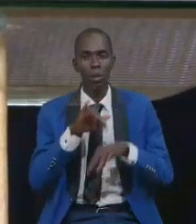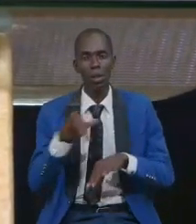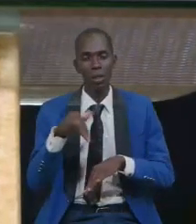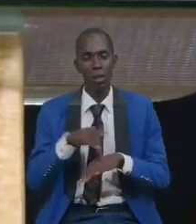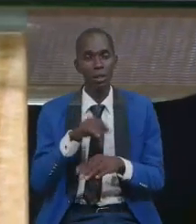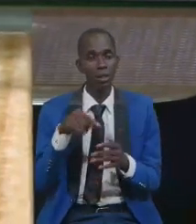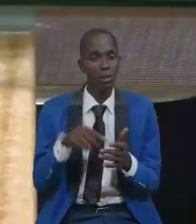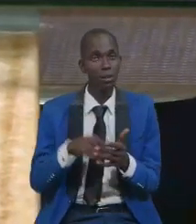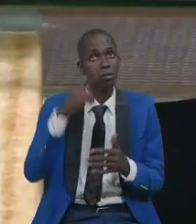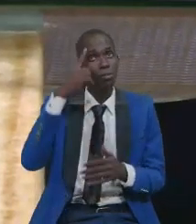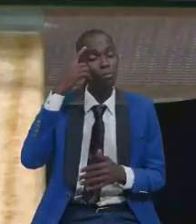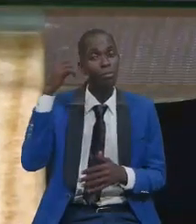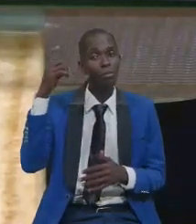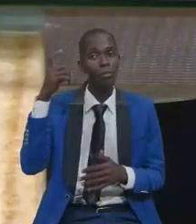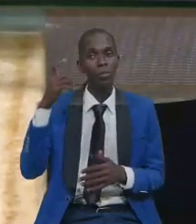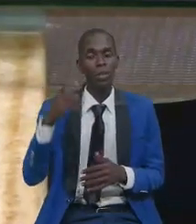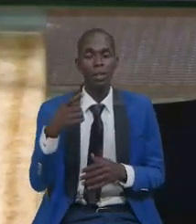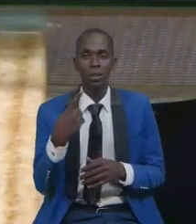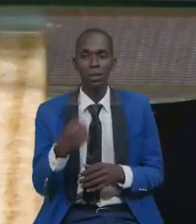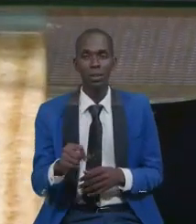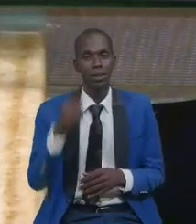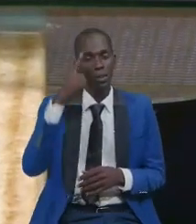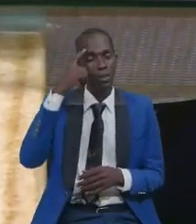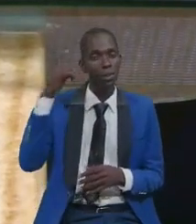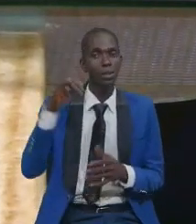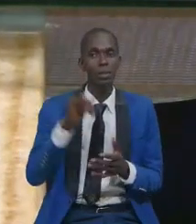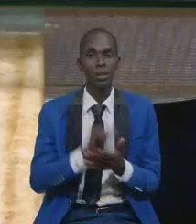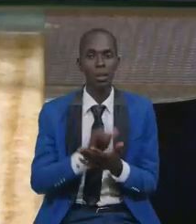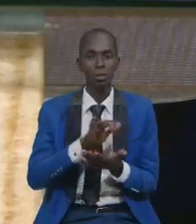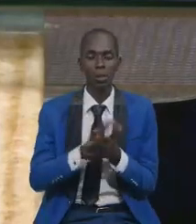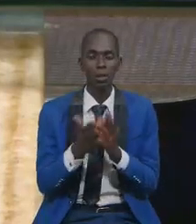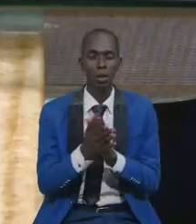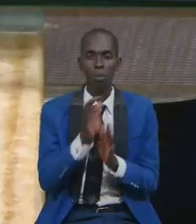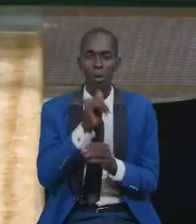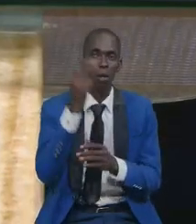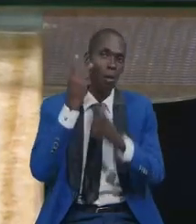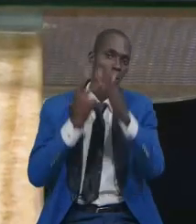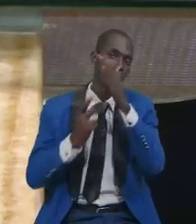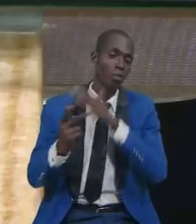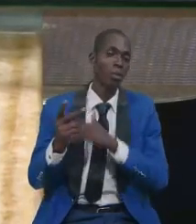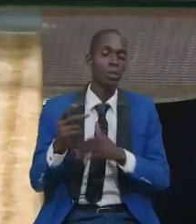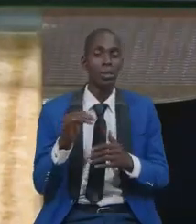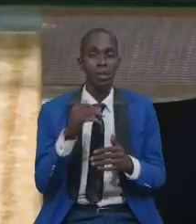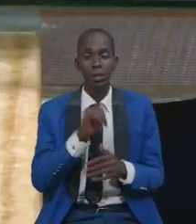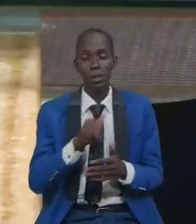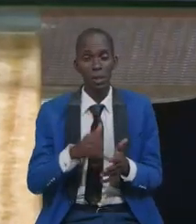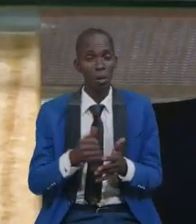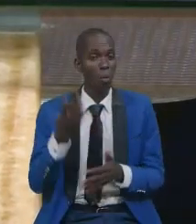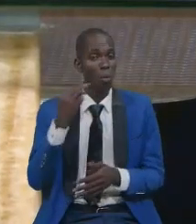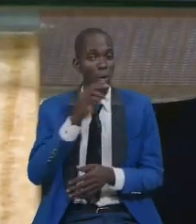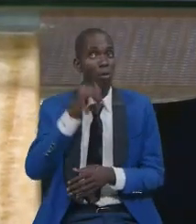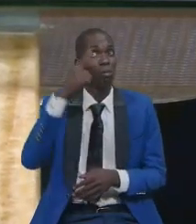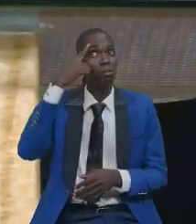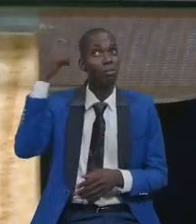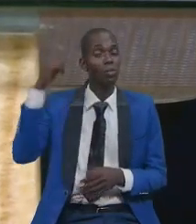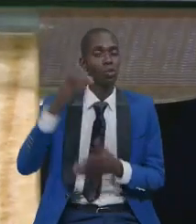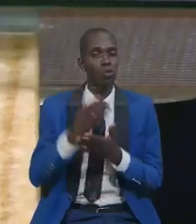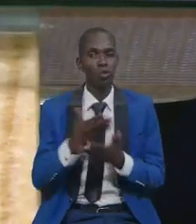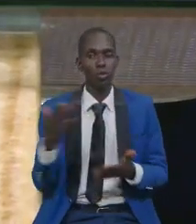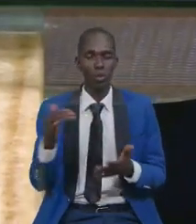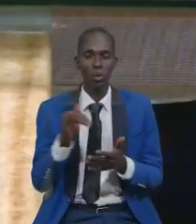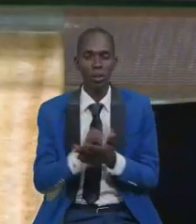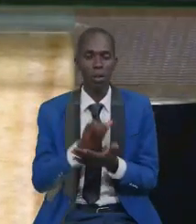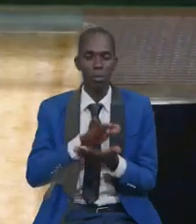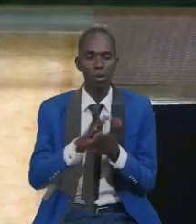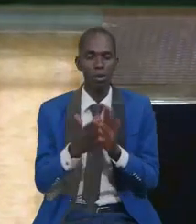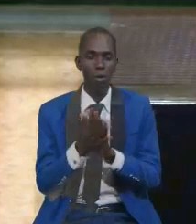dream, at the revelation that became prophetic. It was a dream, it was a revelation, it was something prophetic. It